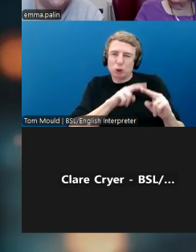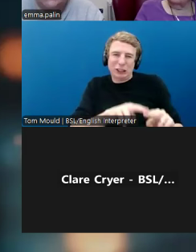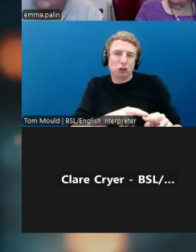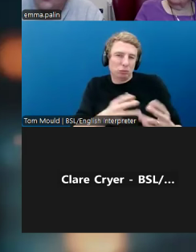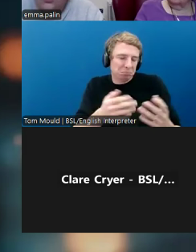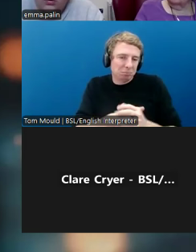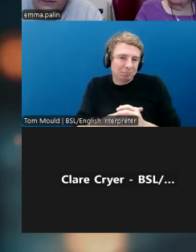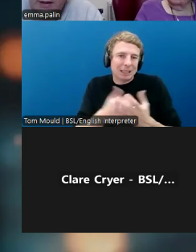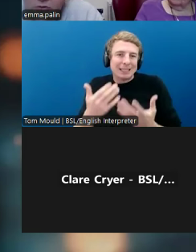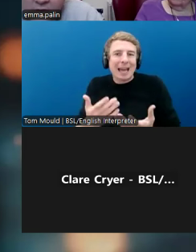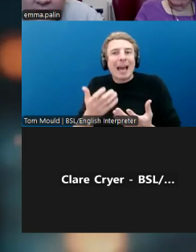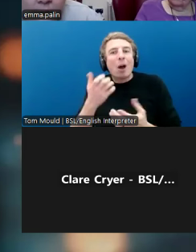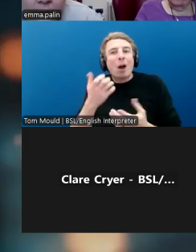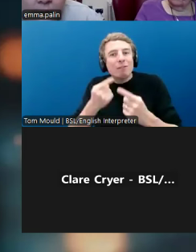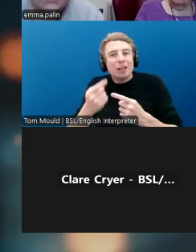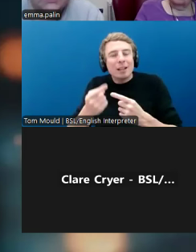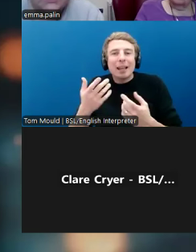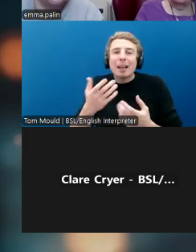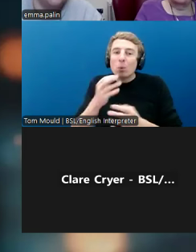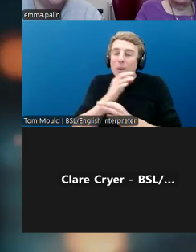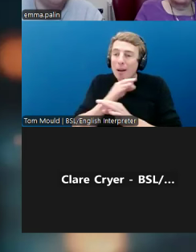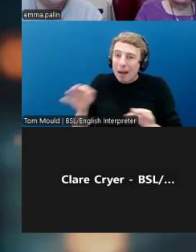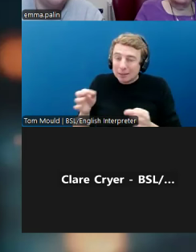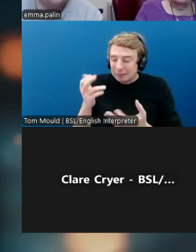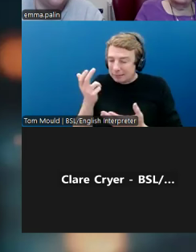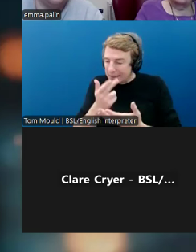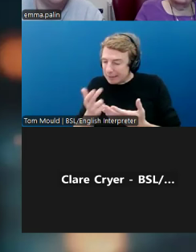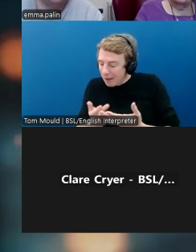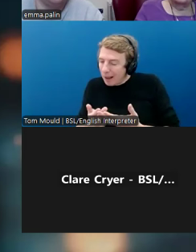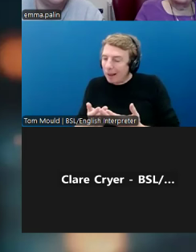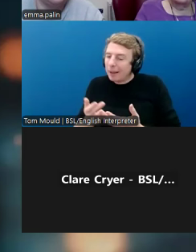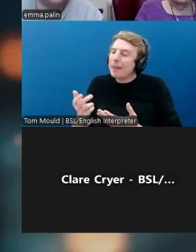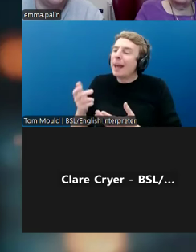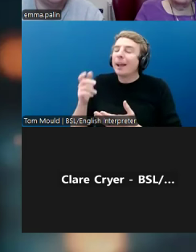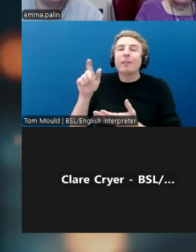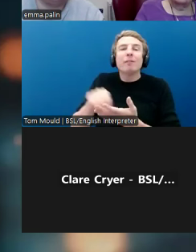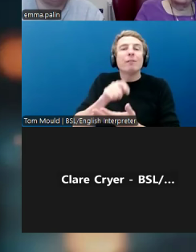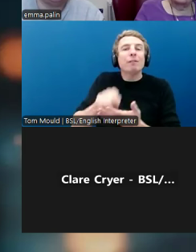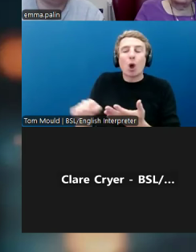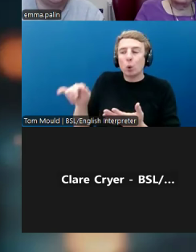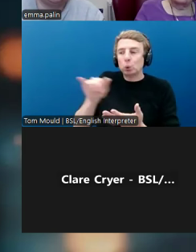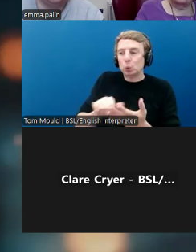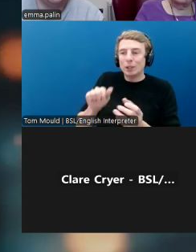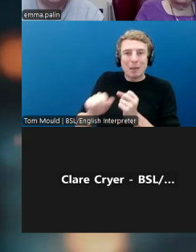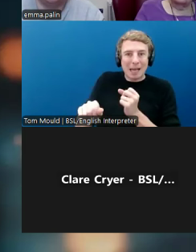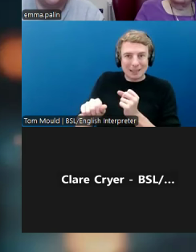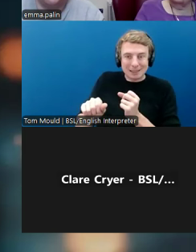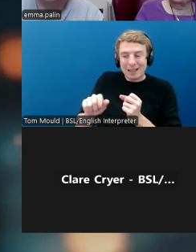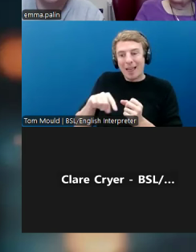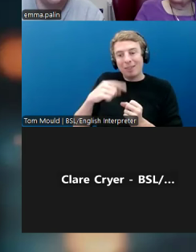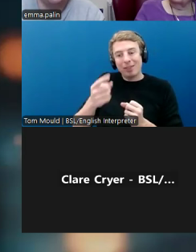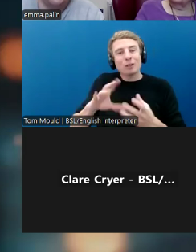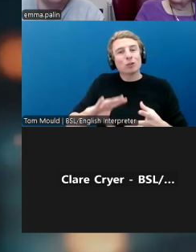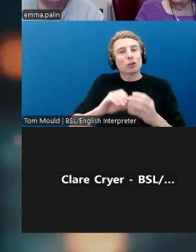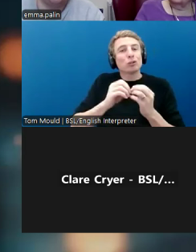is selected from all of the entries from our residents, and that trophy design is then recreated in